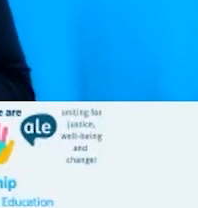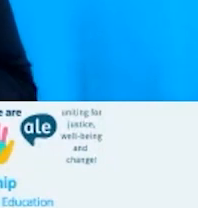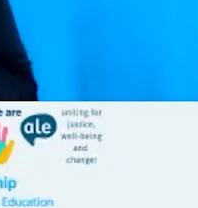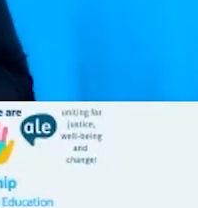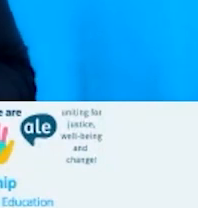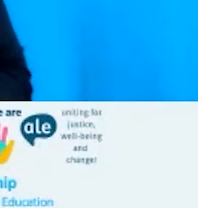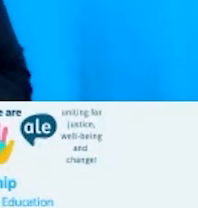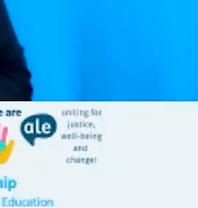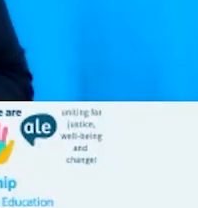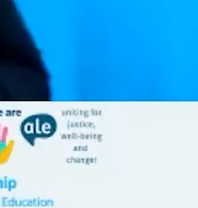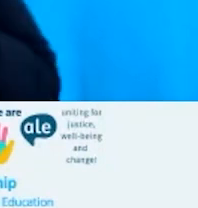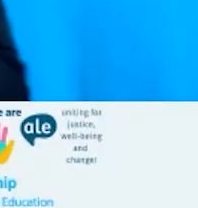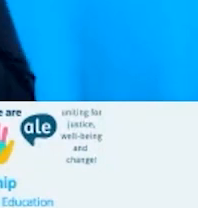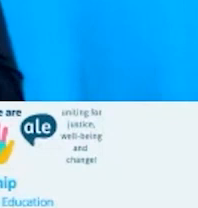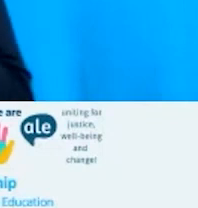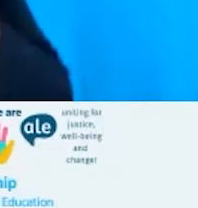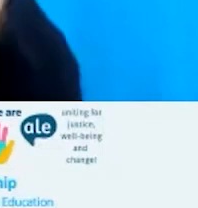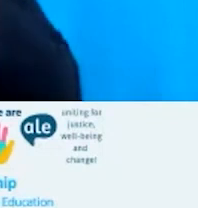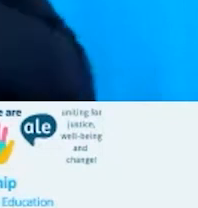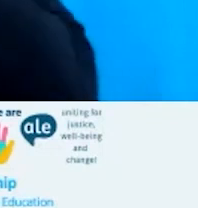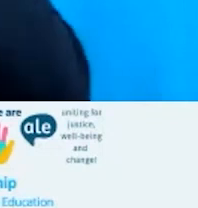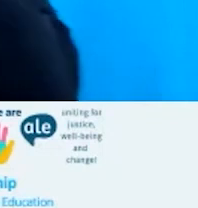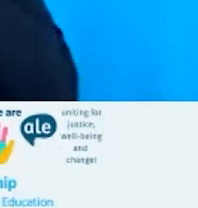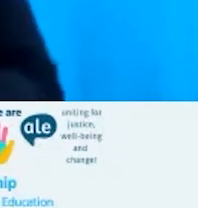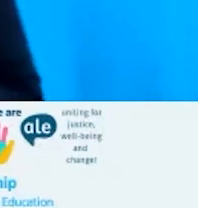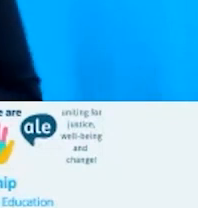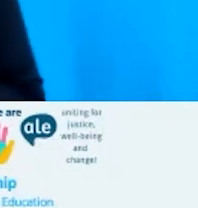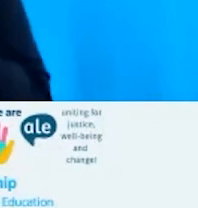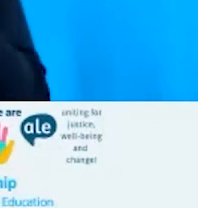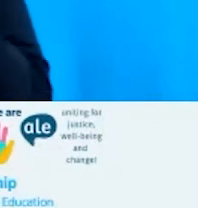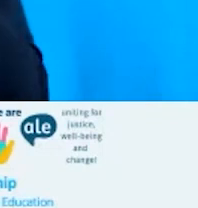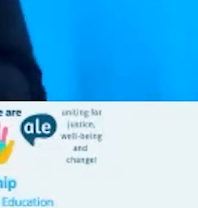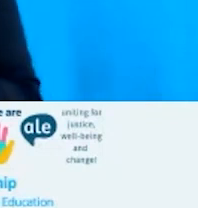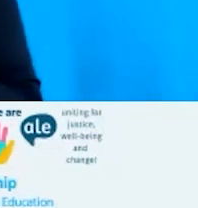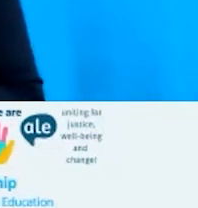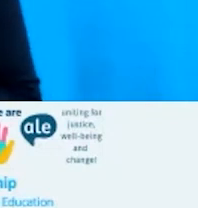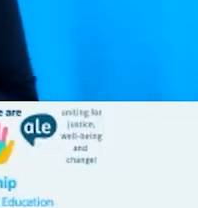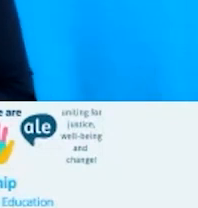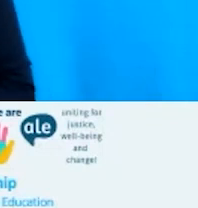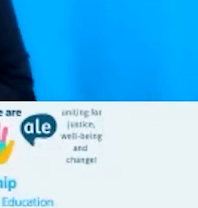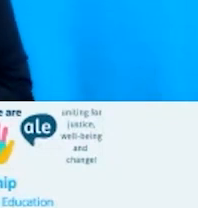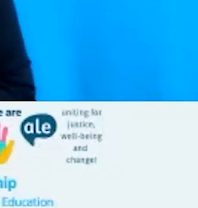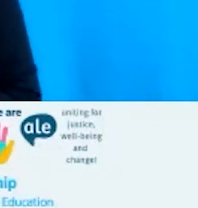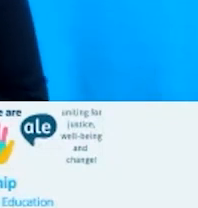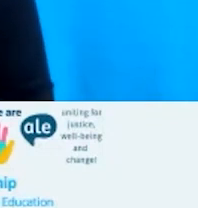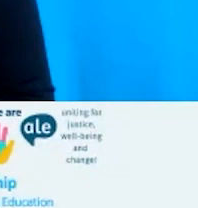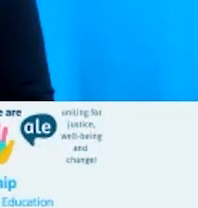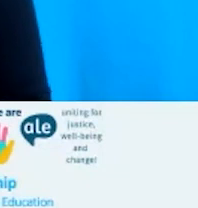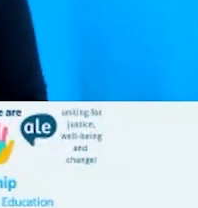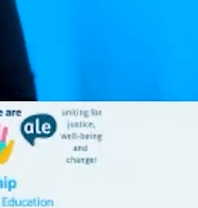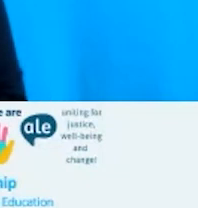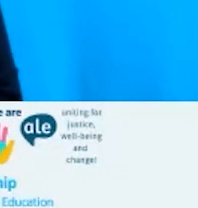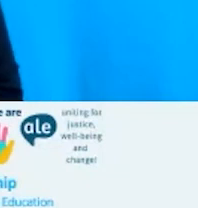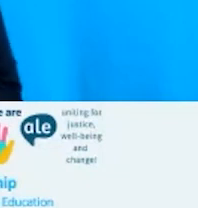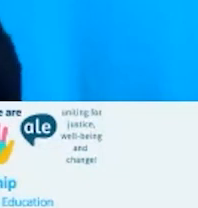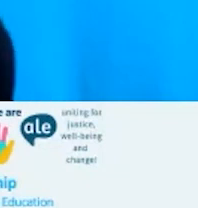and the national global processes from the critical perspective. And I'm surprised sometimes to see that our colleagues in some